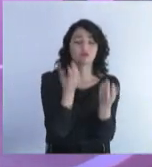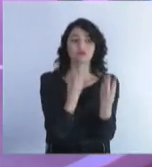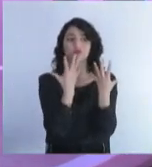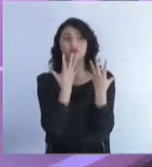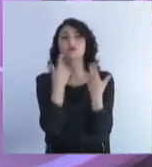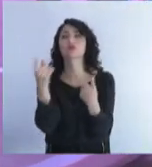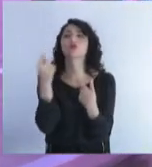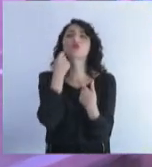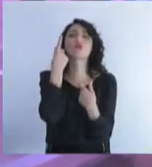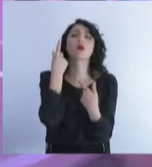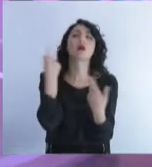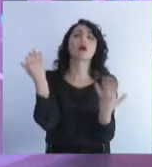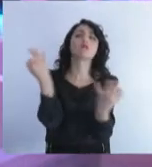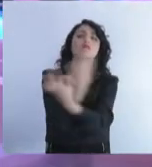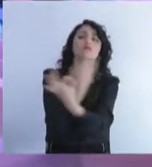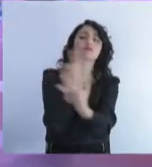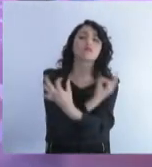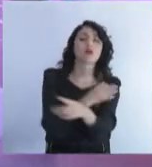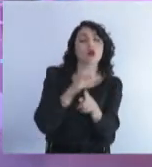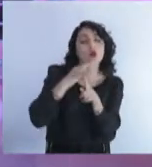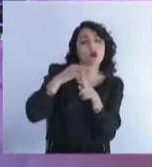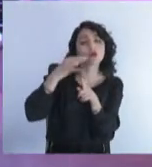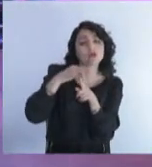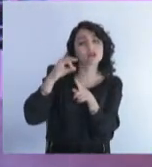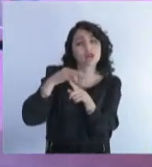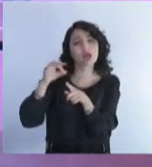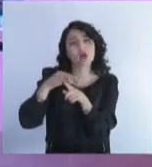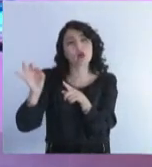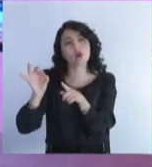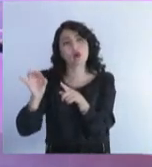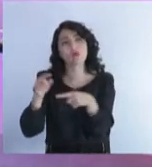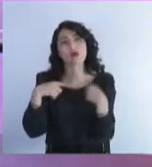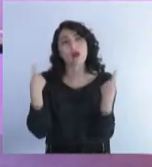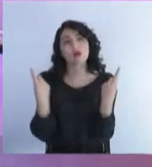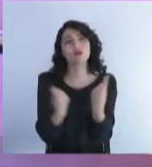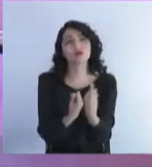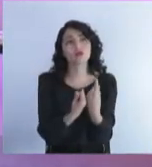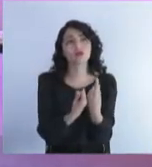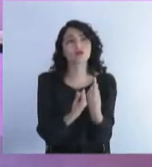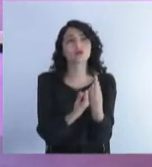darías para volver a retomar nuestra vida